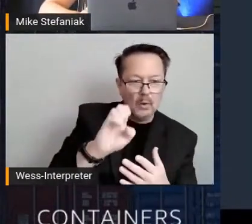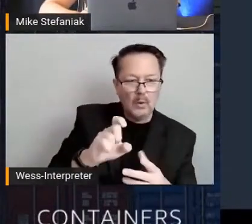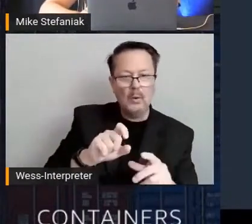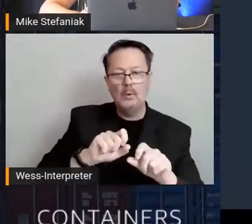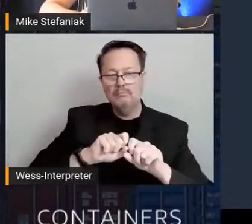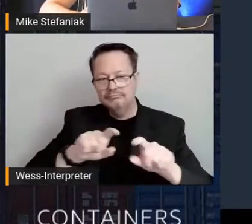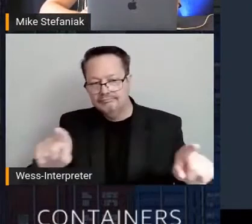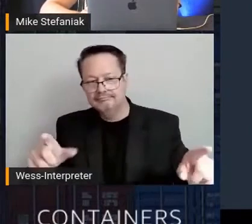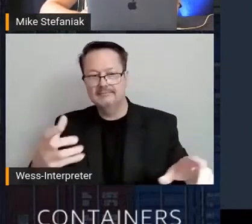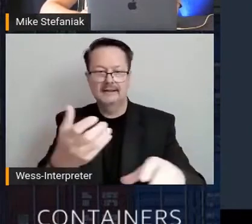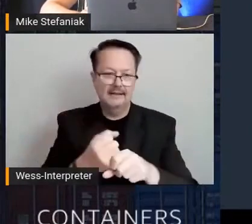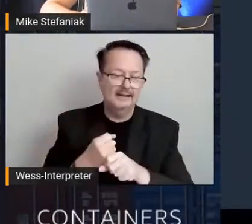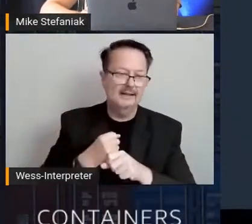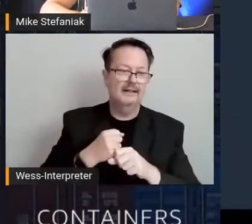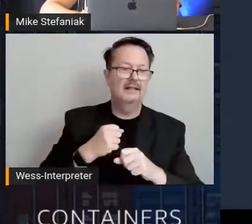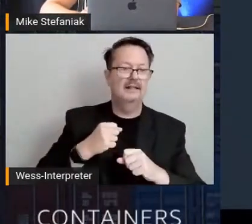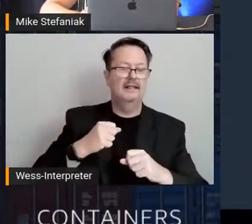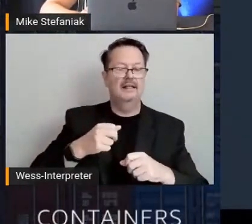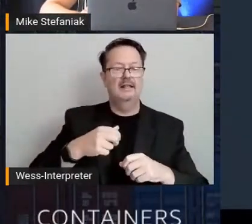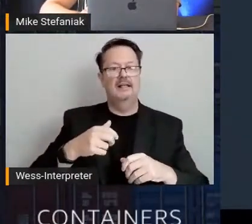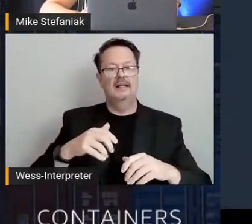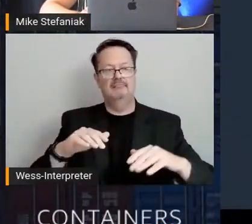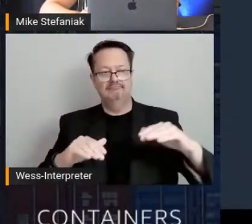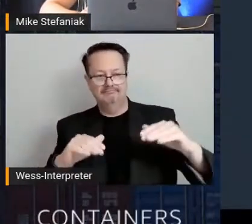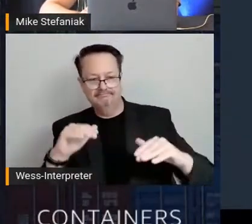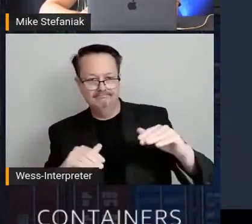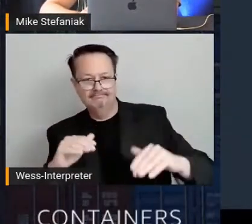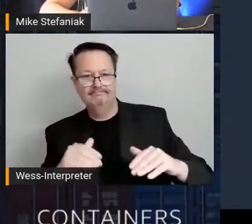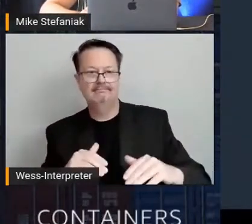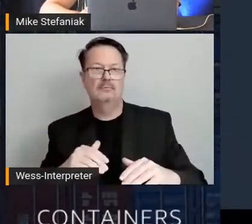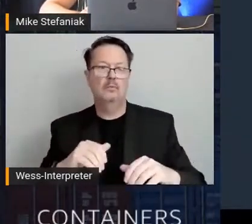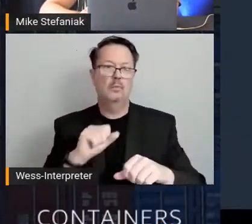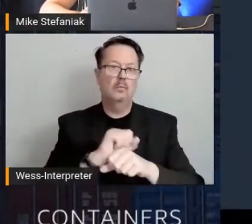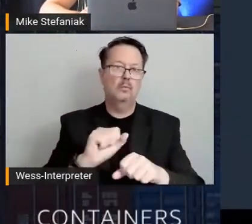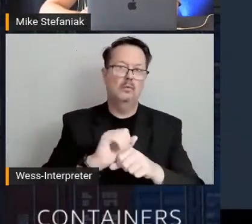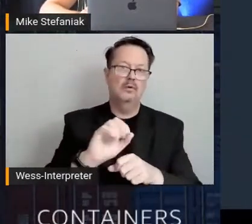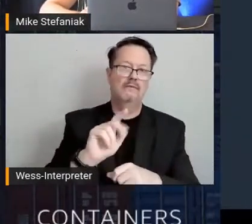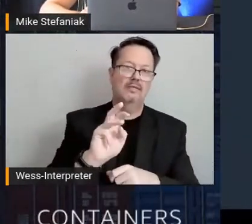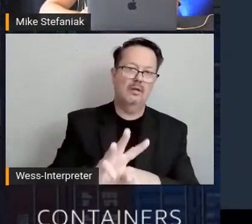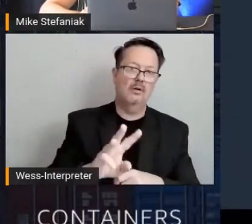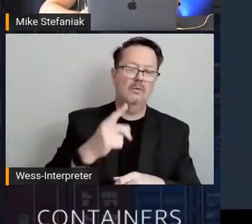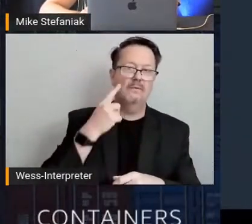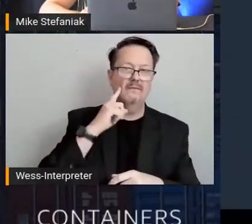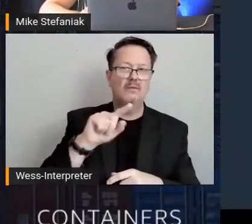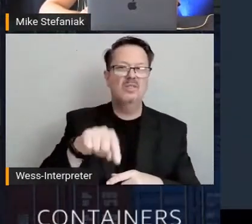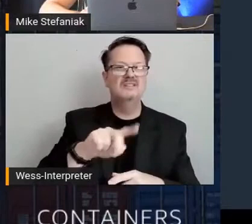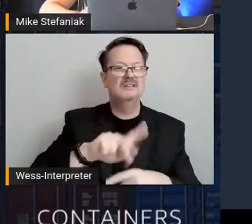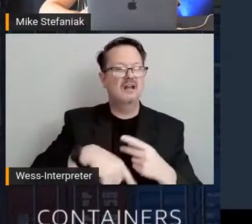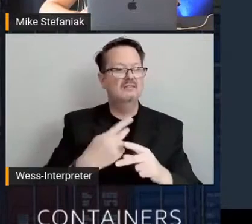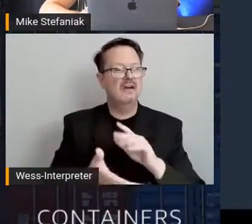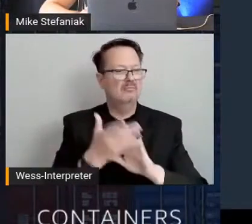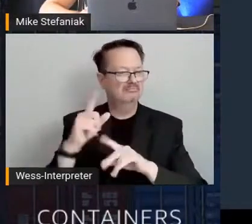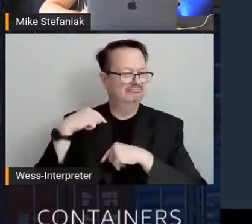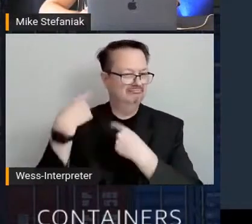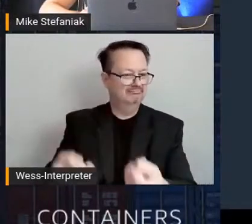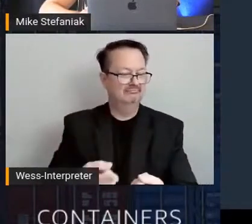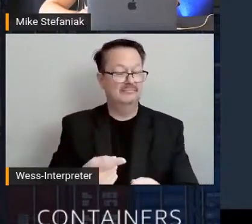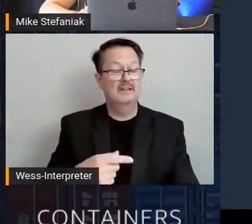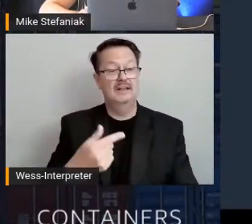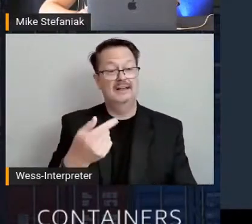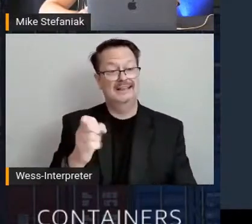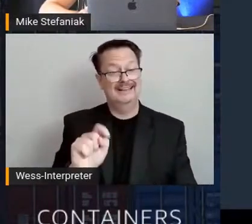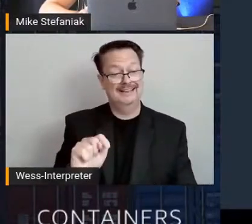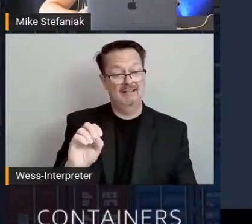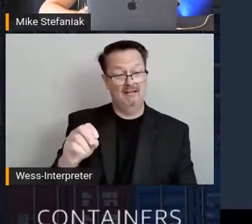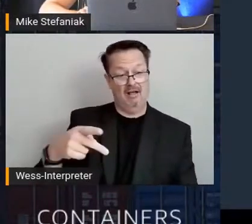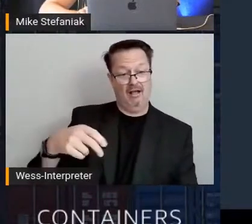Git and leveraging Git workflow to do these types of operations for a long time. What's interesting about GitOps is it really brings